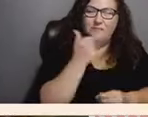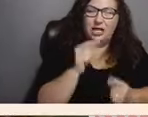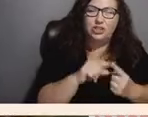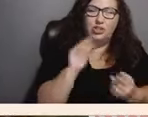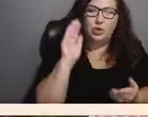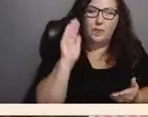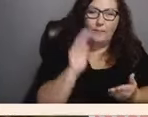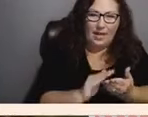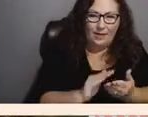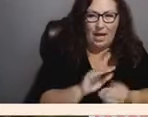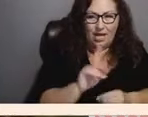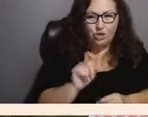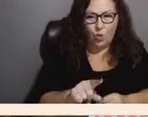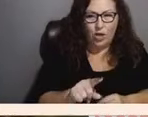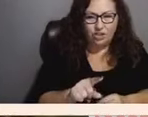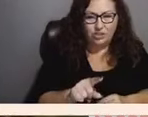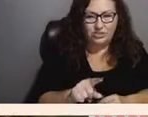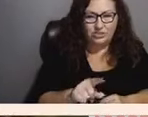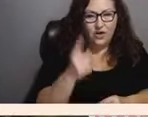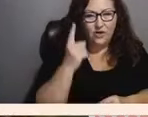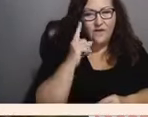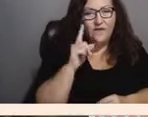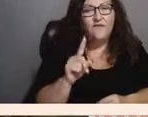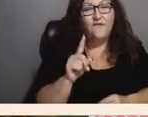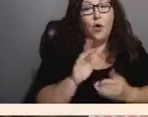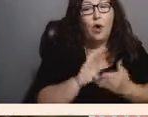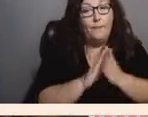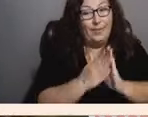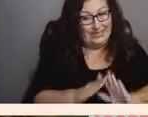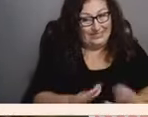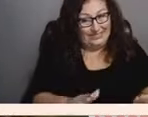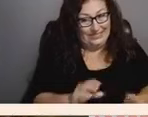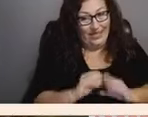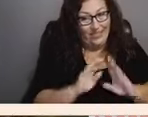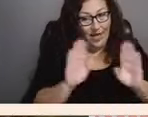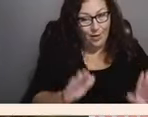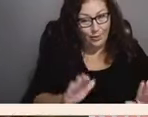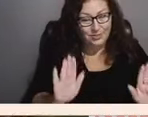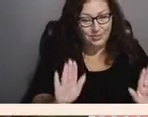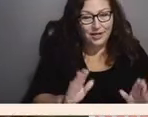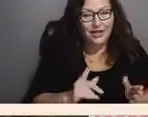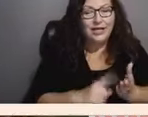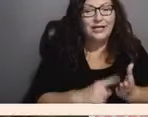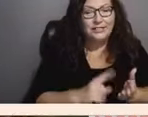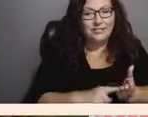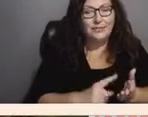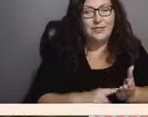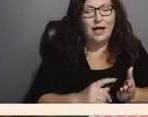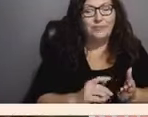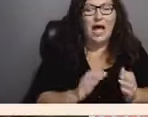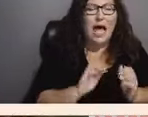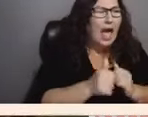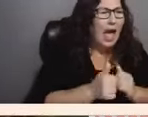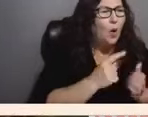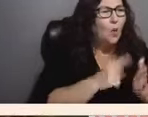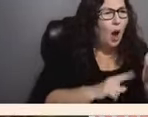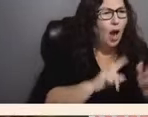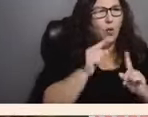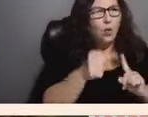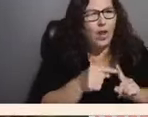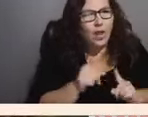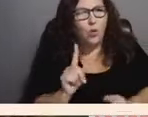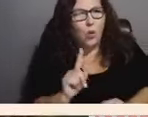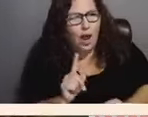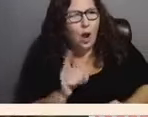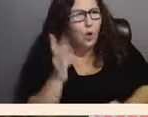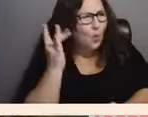for the sake of the peace in the house. Sometimes it's how, what, when, where, why gets out of